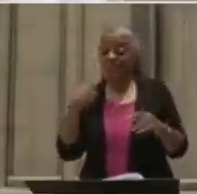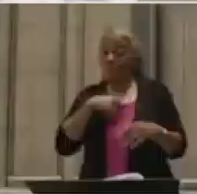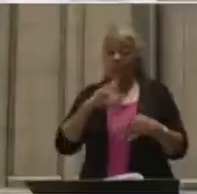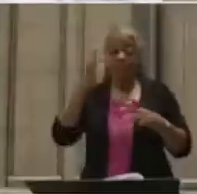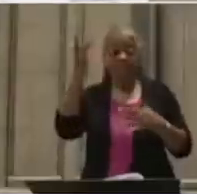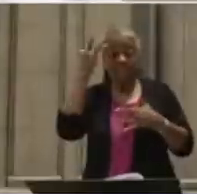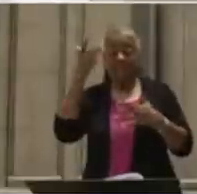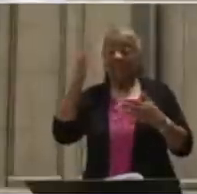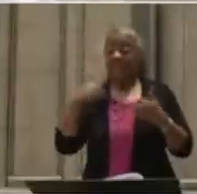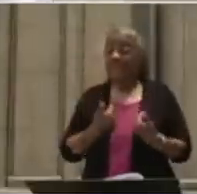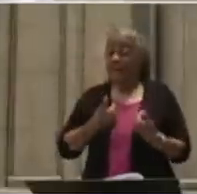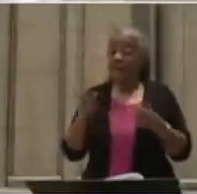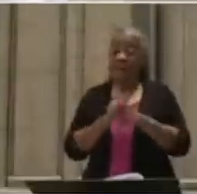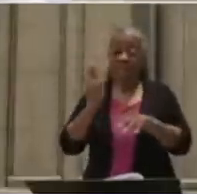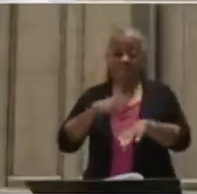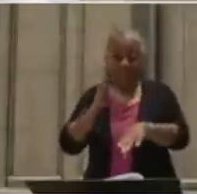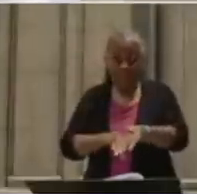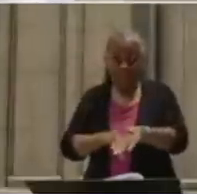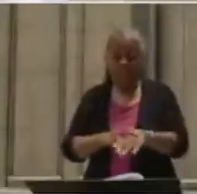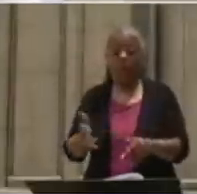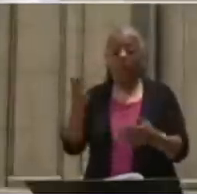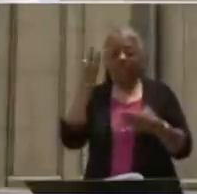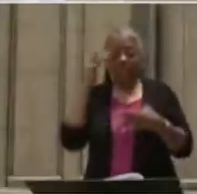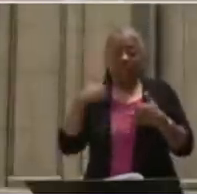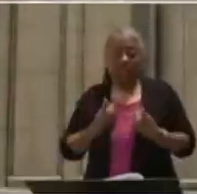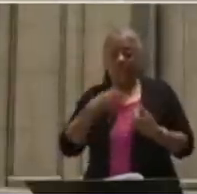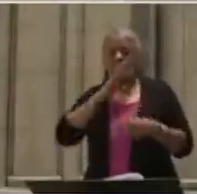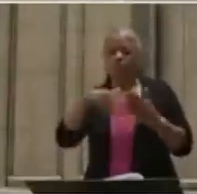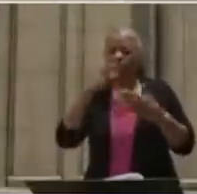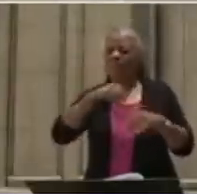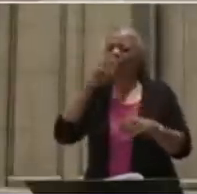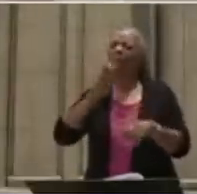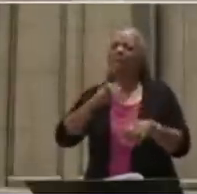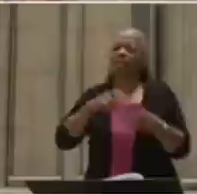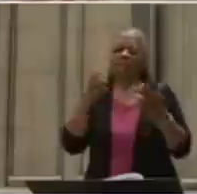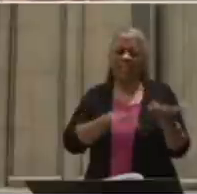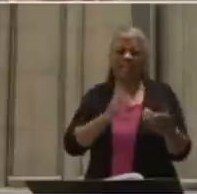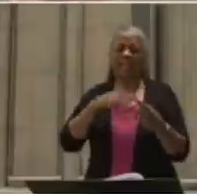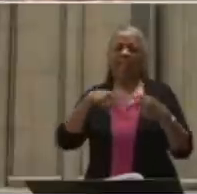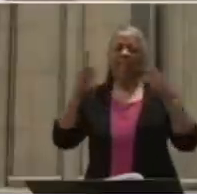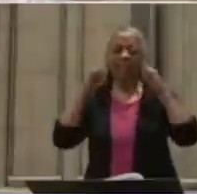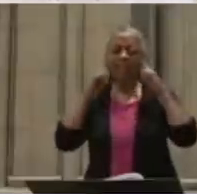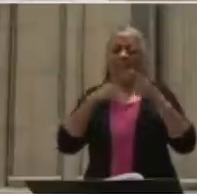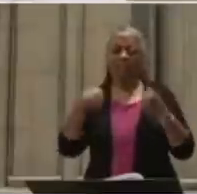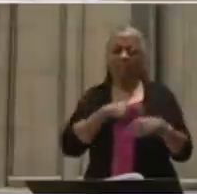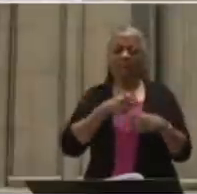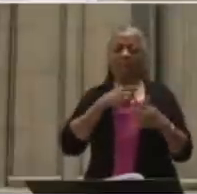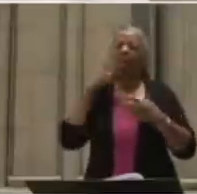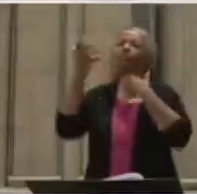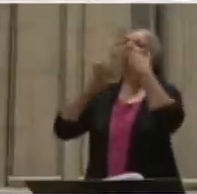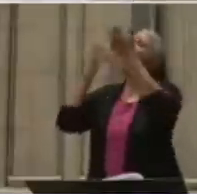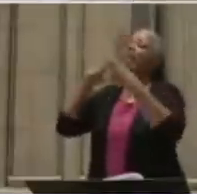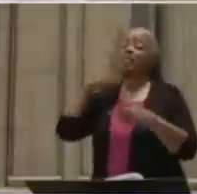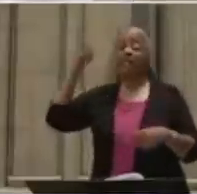nation. We're sick and tired of all this unnecessary death until he hears a lament, until he hears a cry,